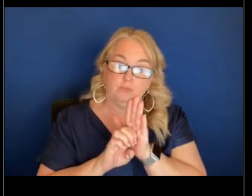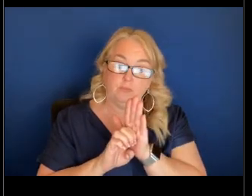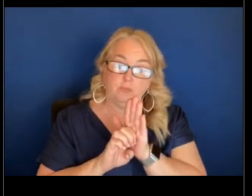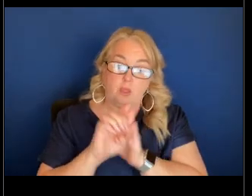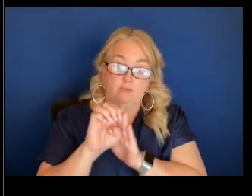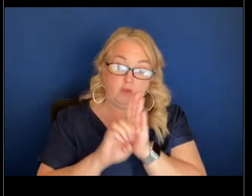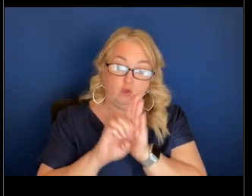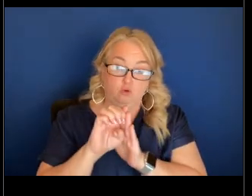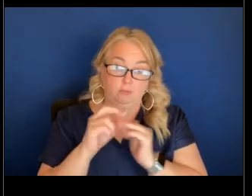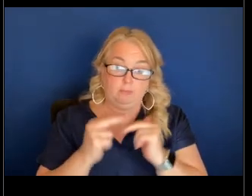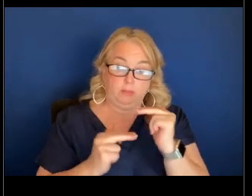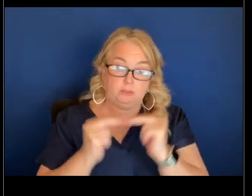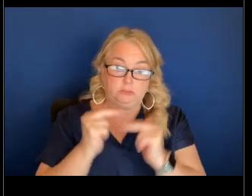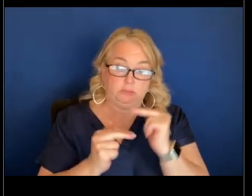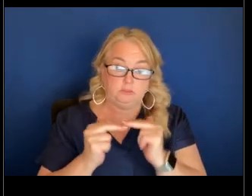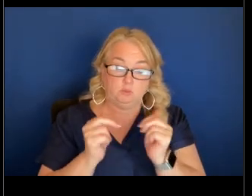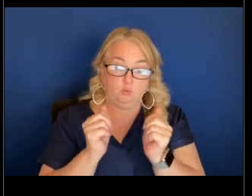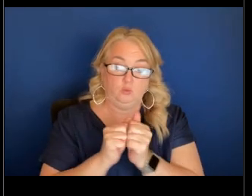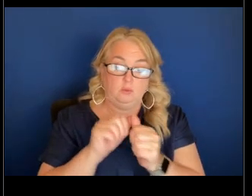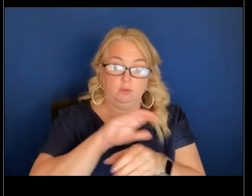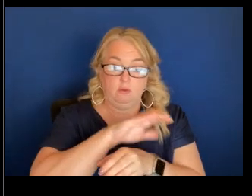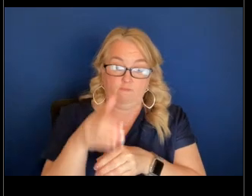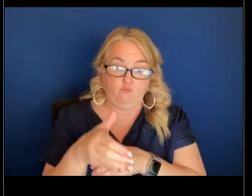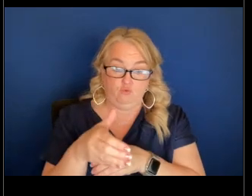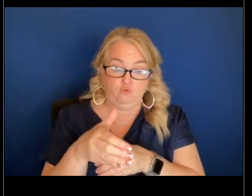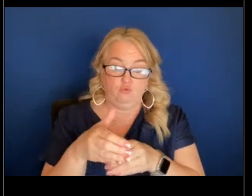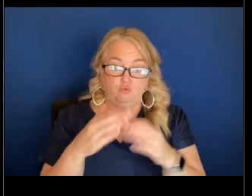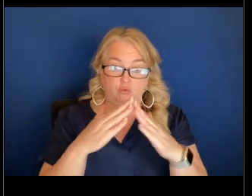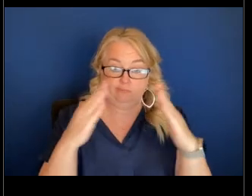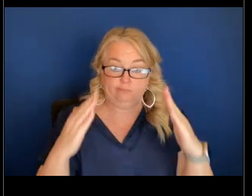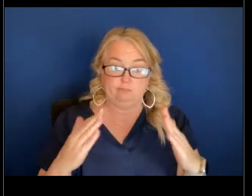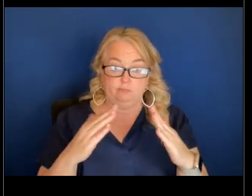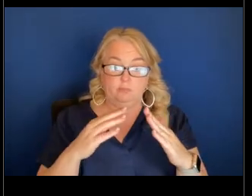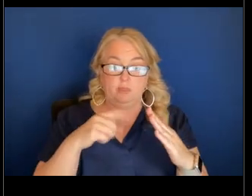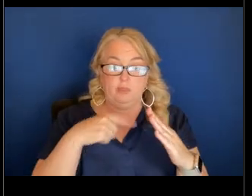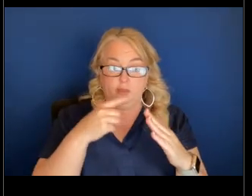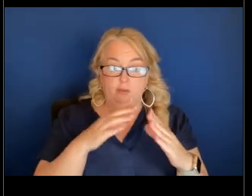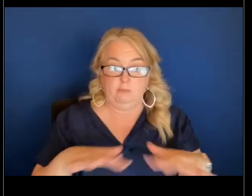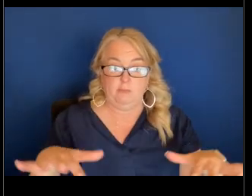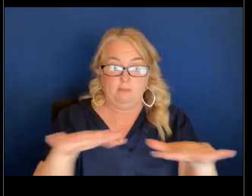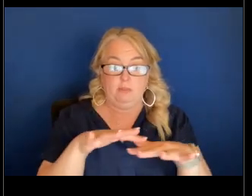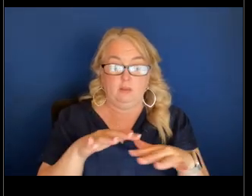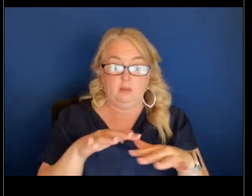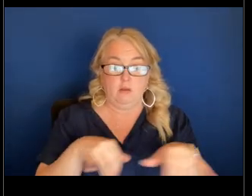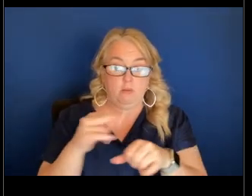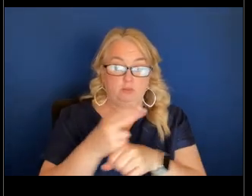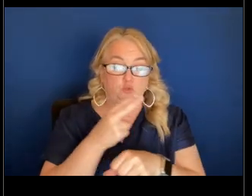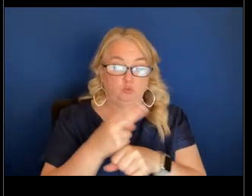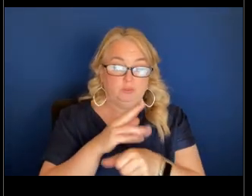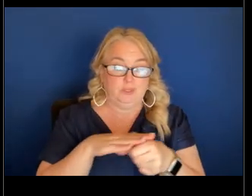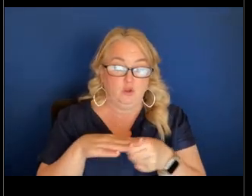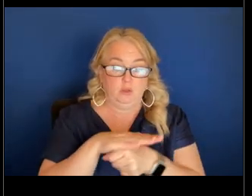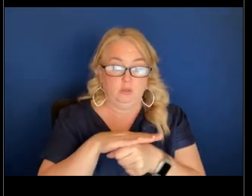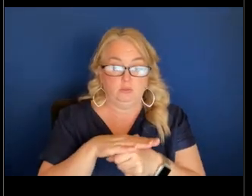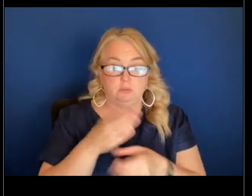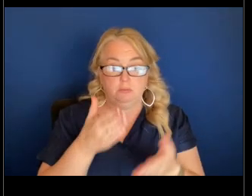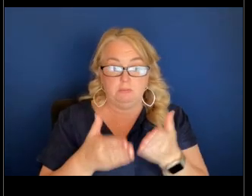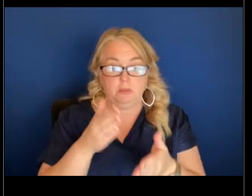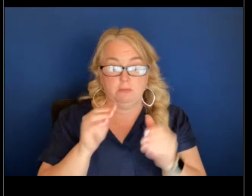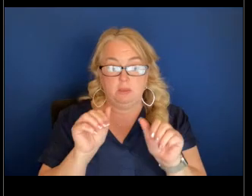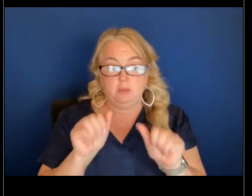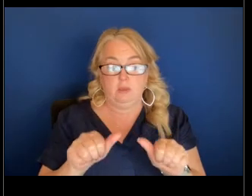in elevator buildings containing covered units. The public and common use areas covered may be located on any